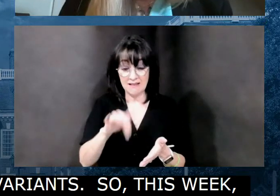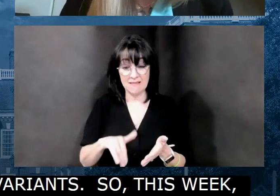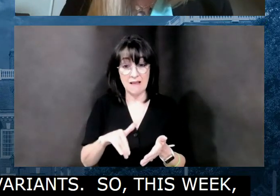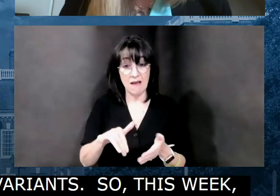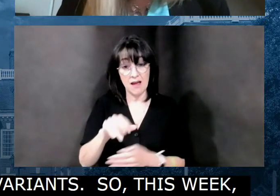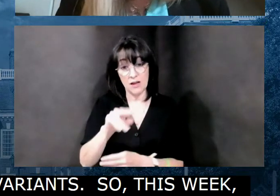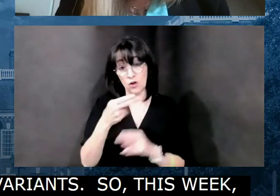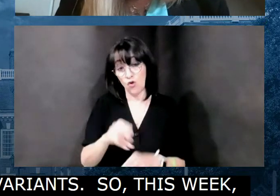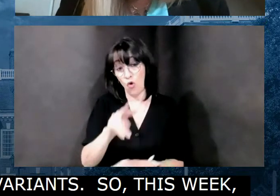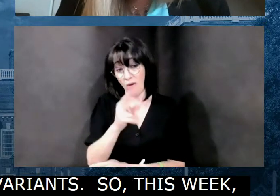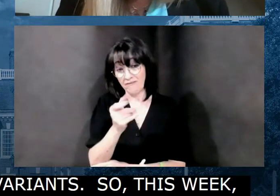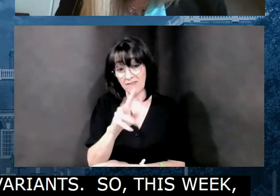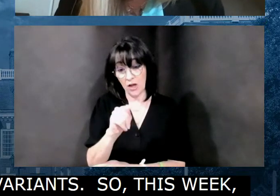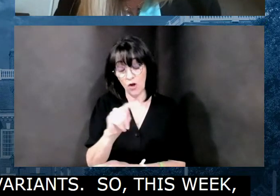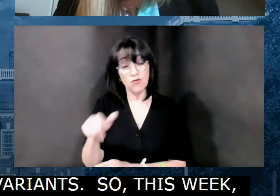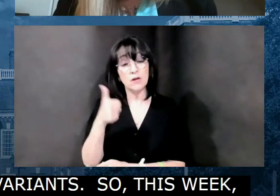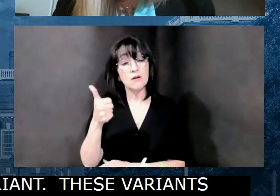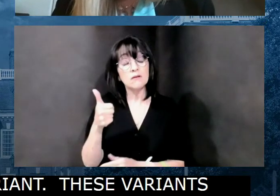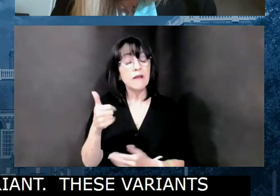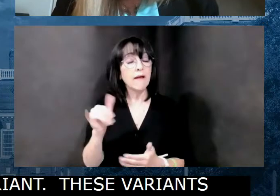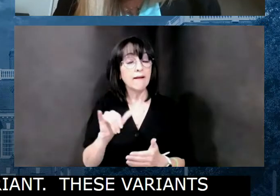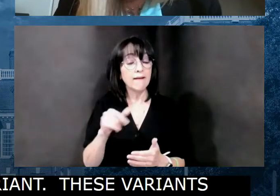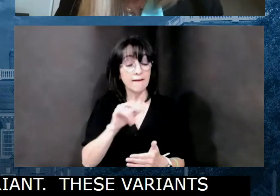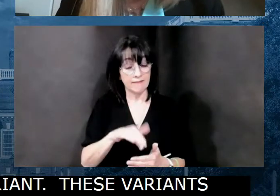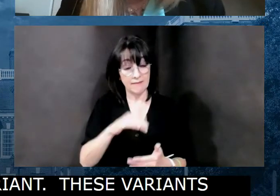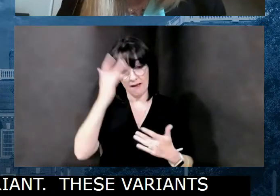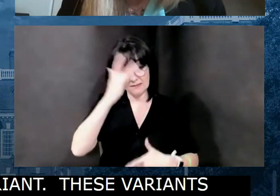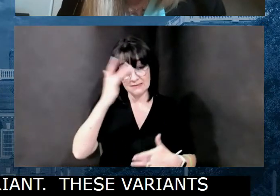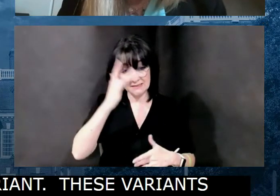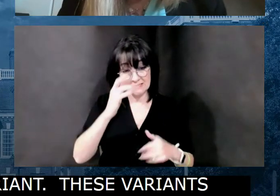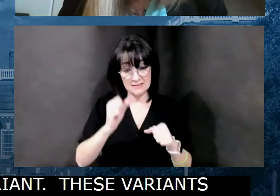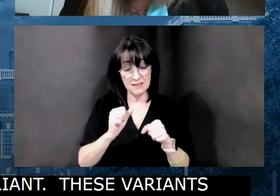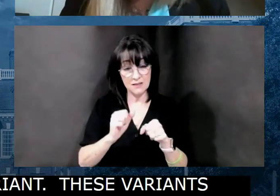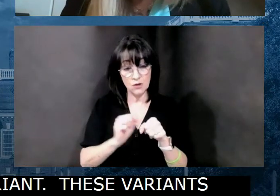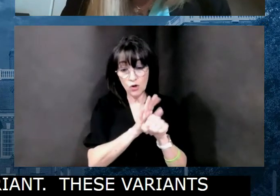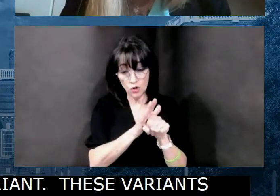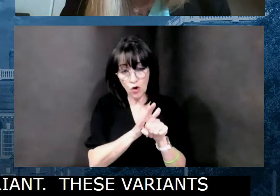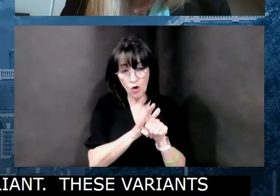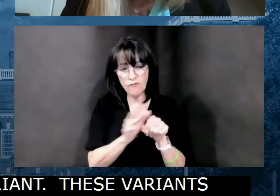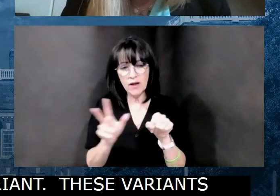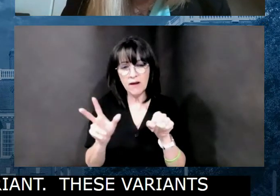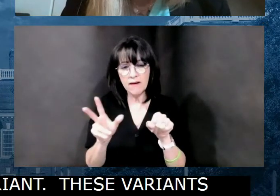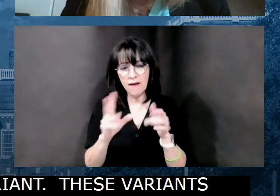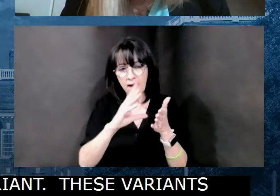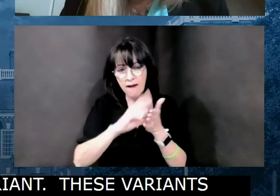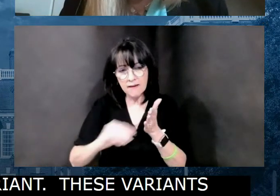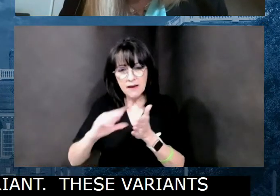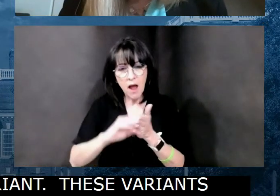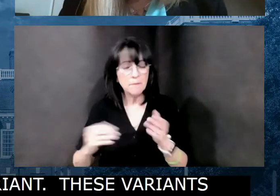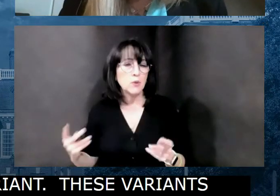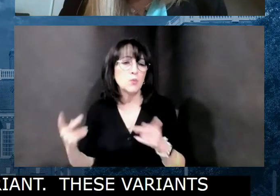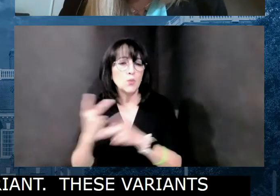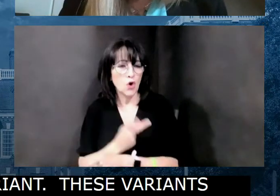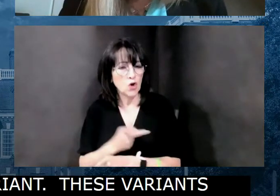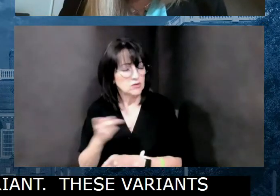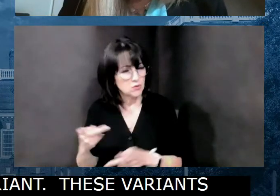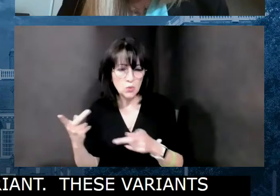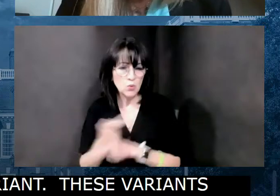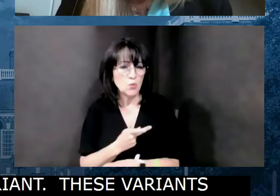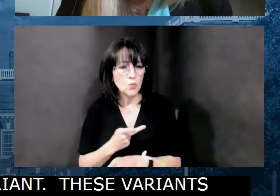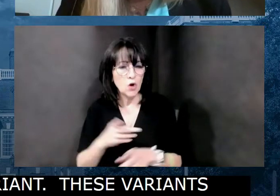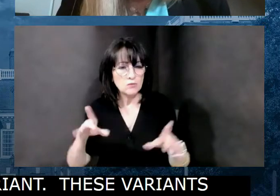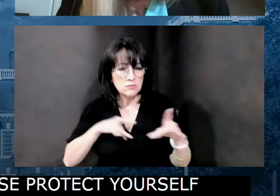please protect yourself against these circulating variant strains. If you have not already, get vaccinated as soon as you're